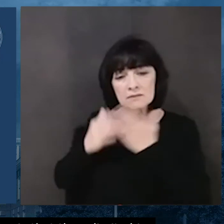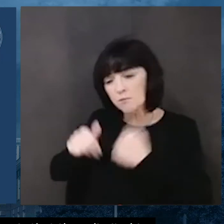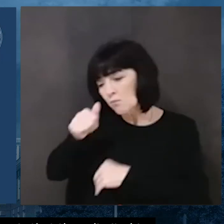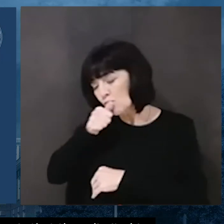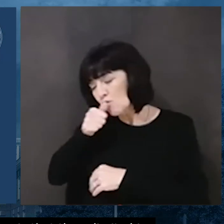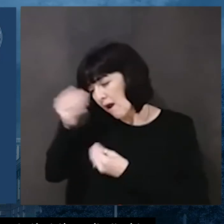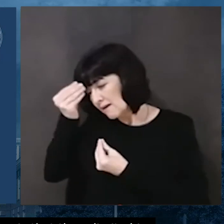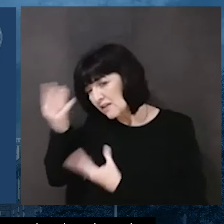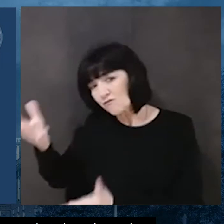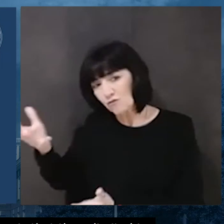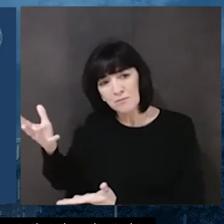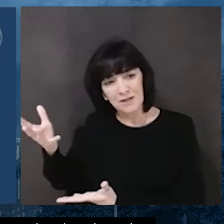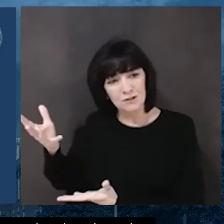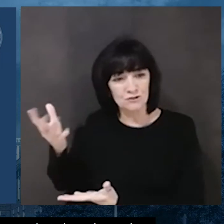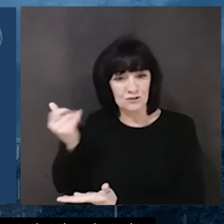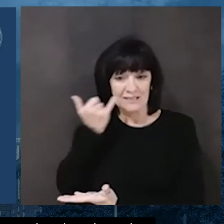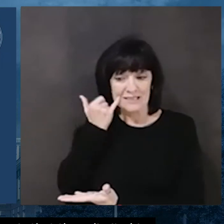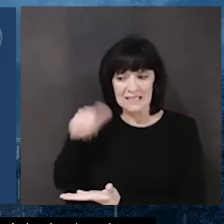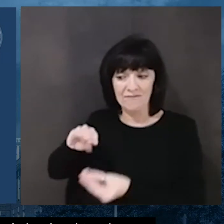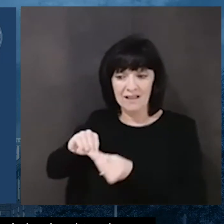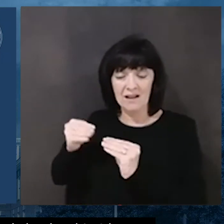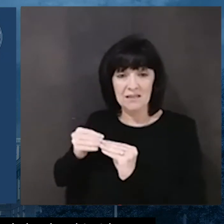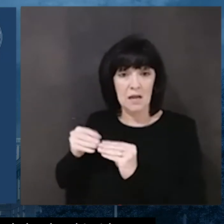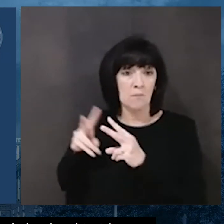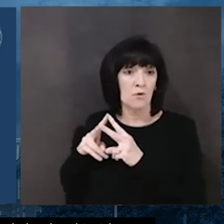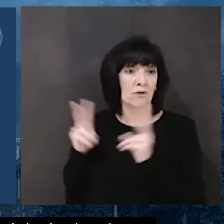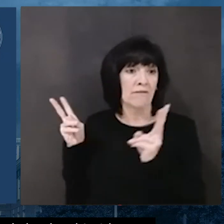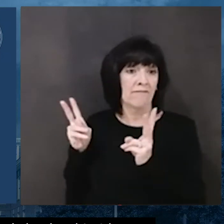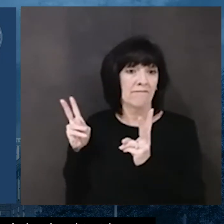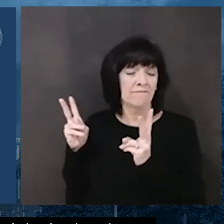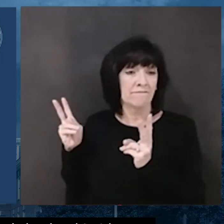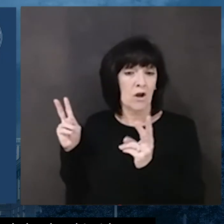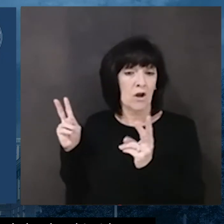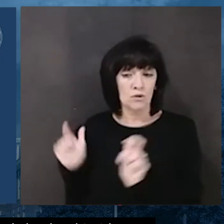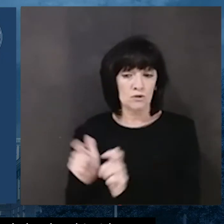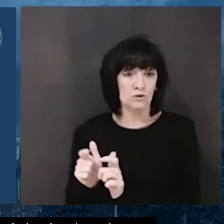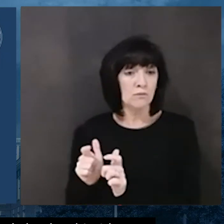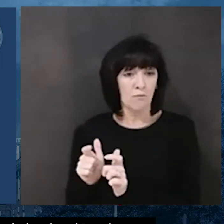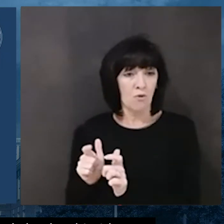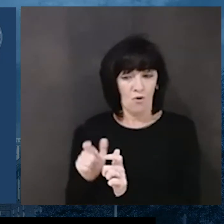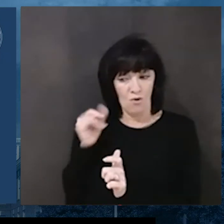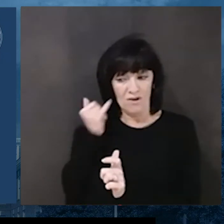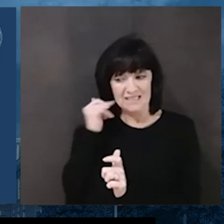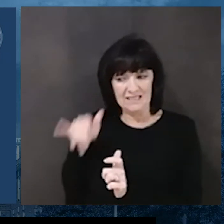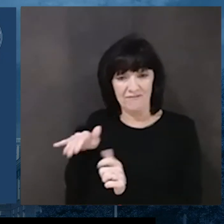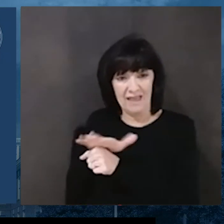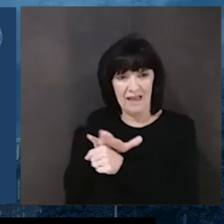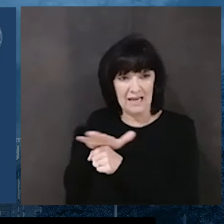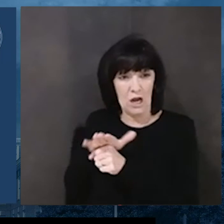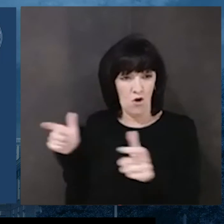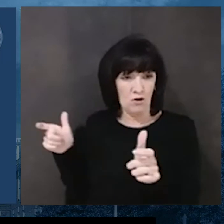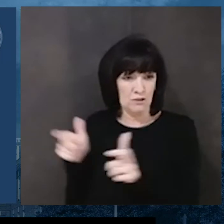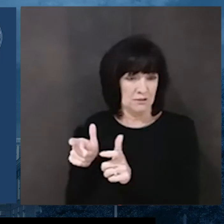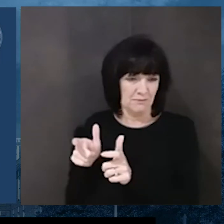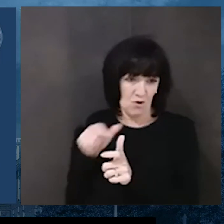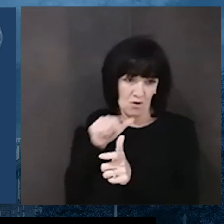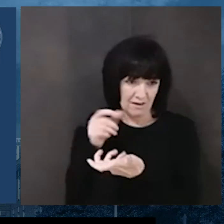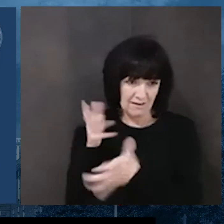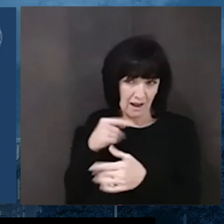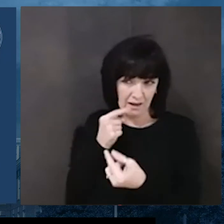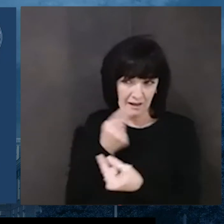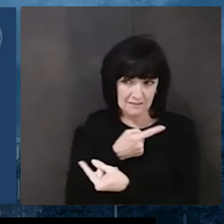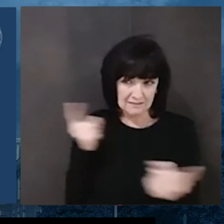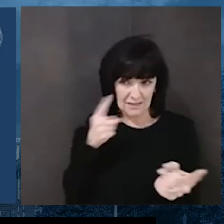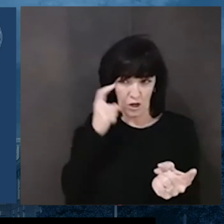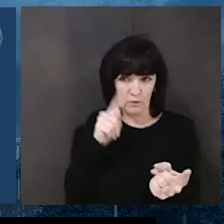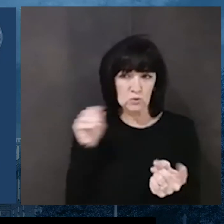HIPAA restrictions if the numbers are very low. And so we're constrained by the numbers that we can use. We do use zip code